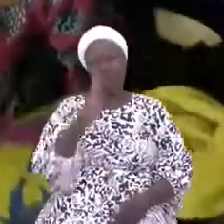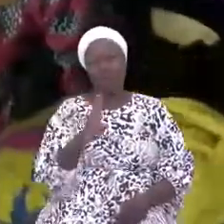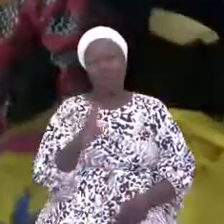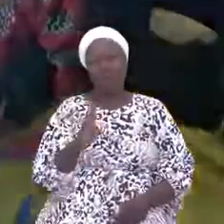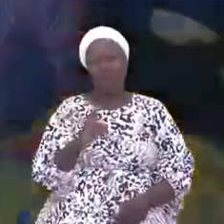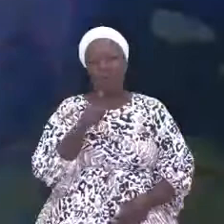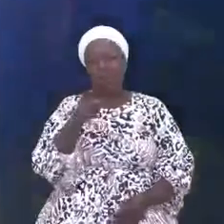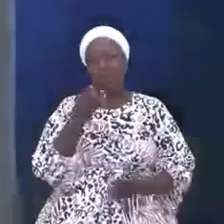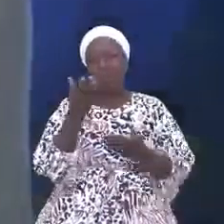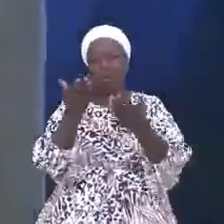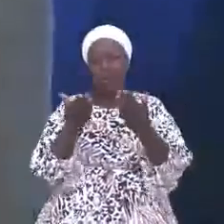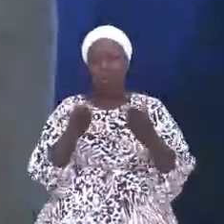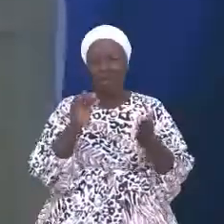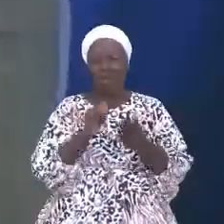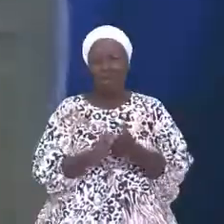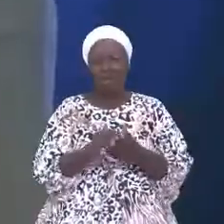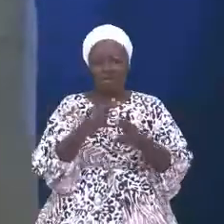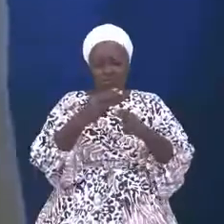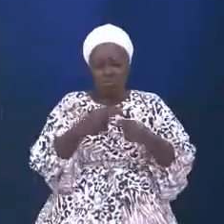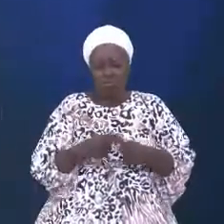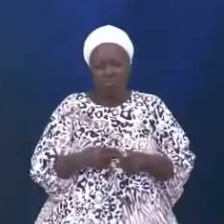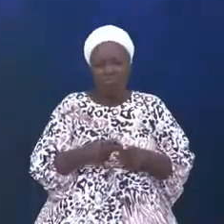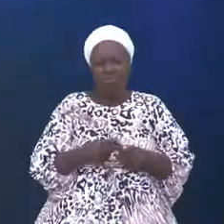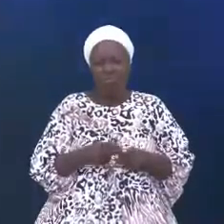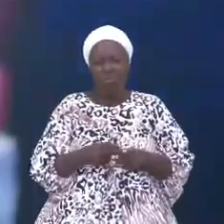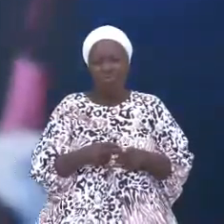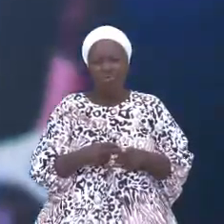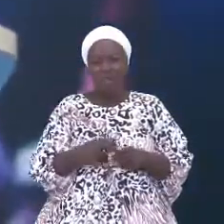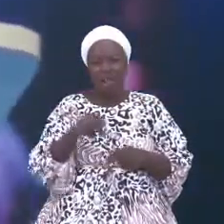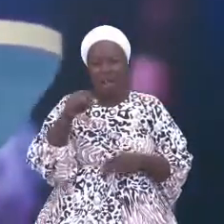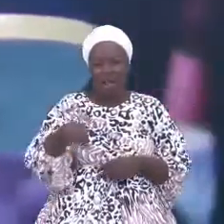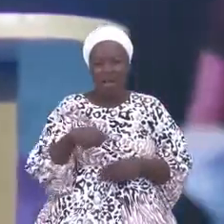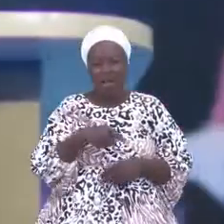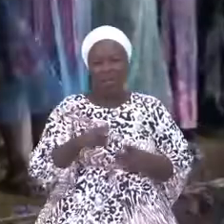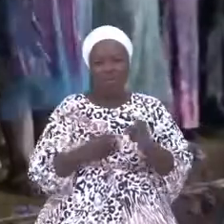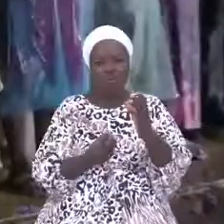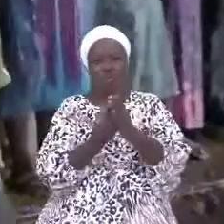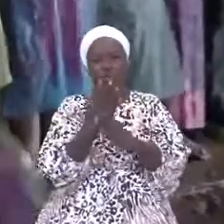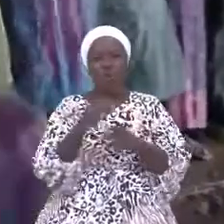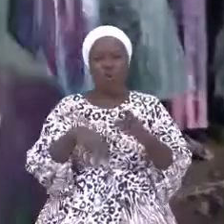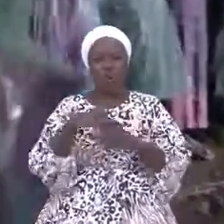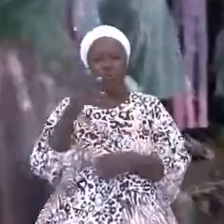You want that shortened leg to grow out? Tell him.